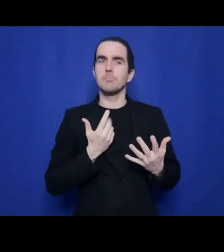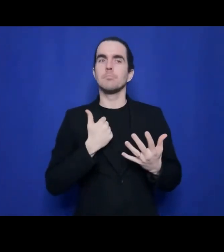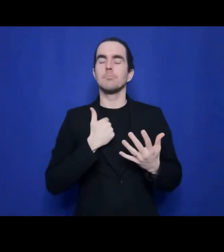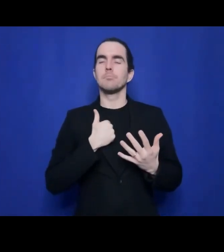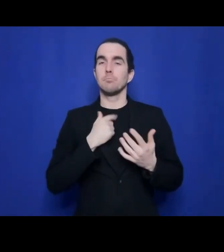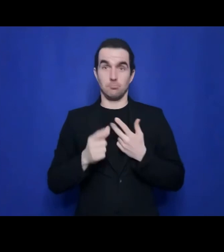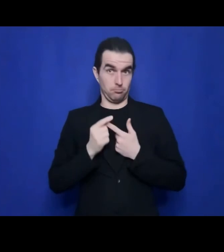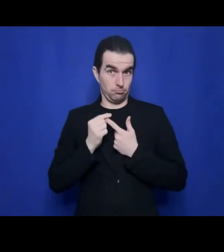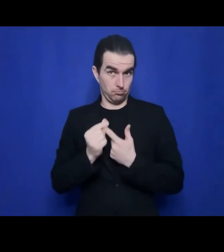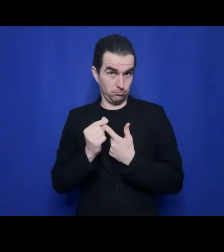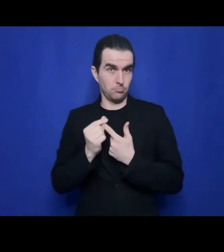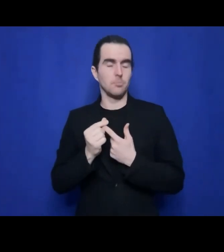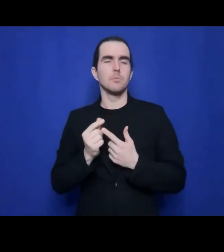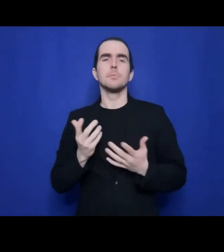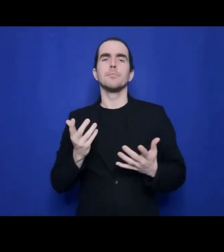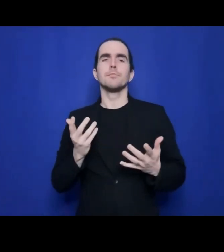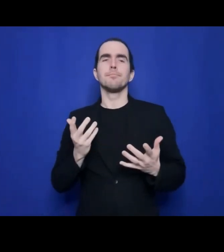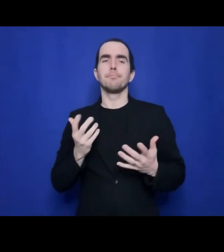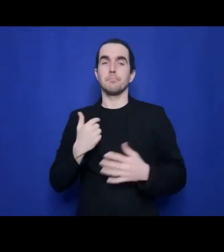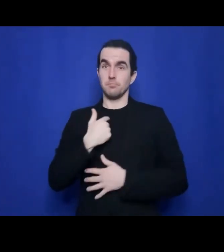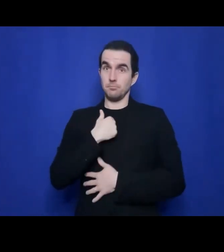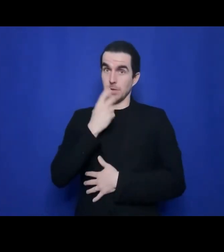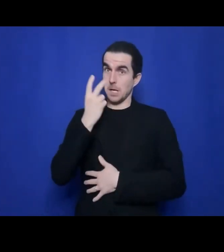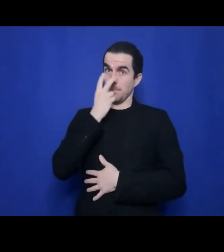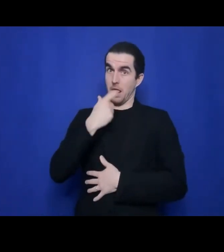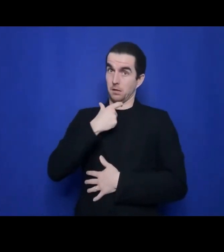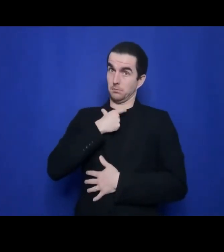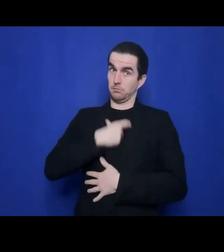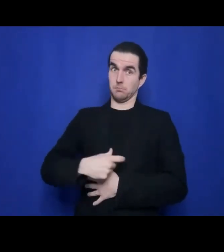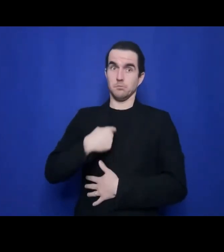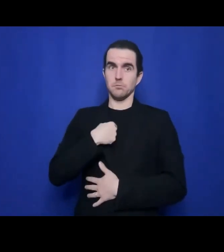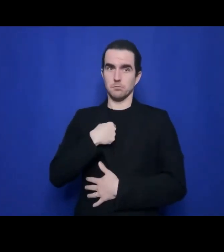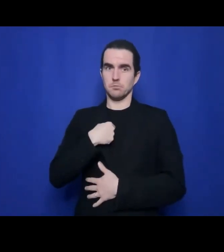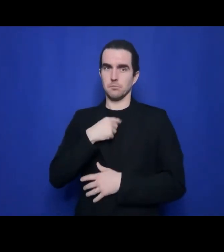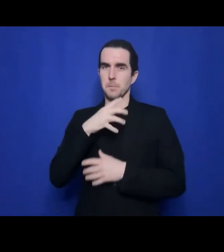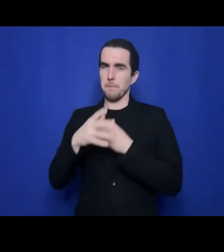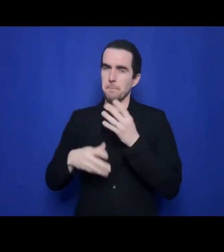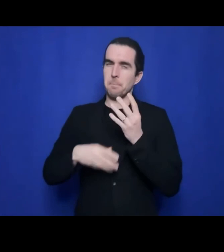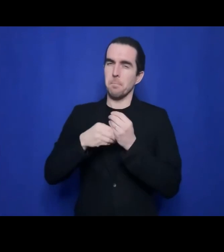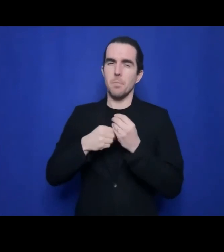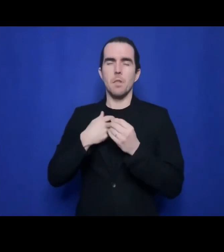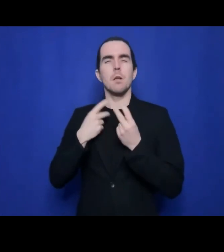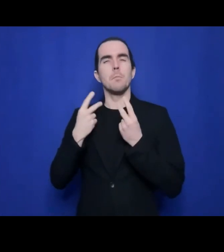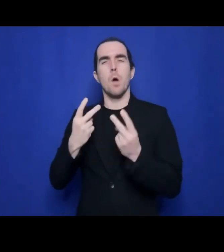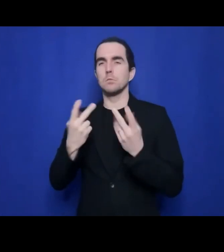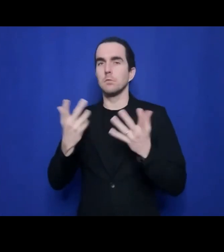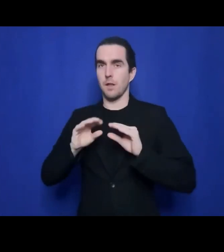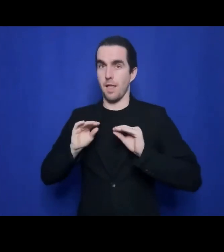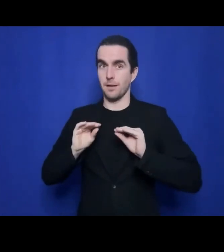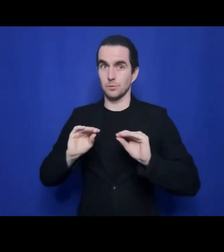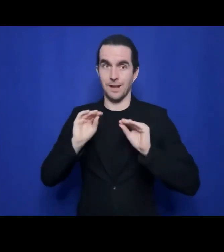better socialized. And I understand that's hard because in a lot of ways, people are afraid of